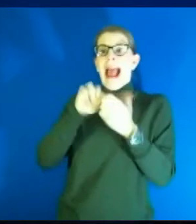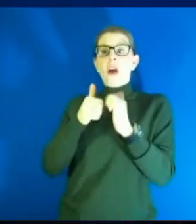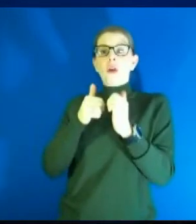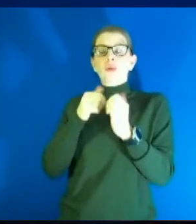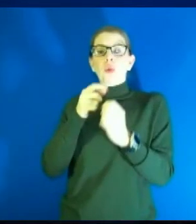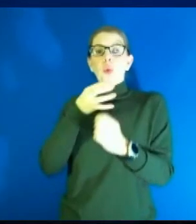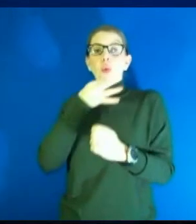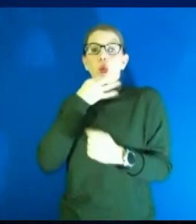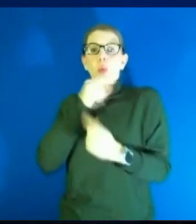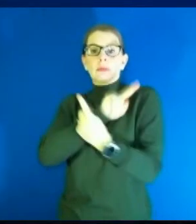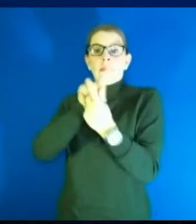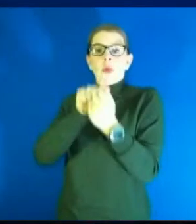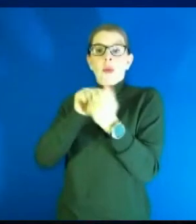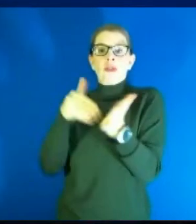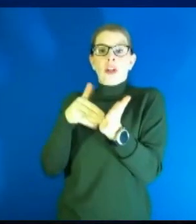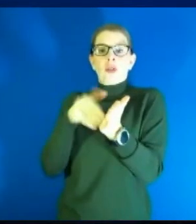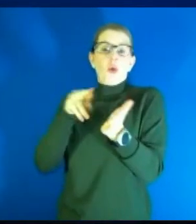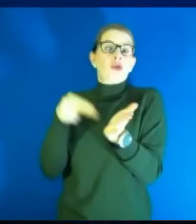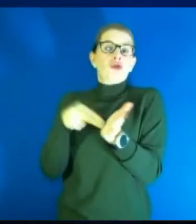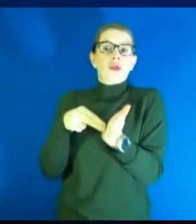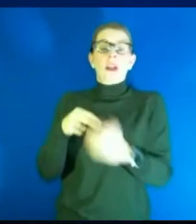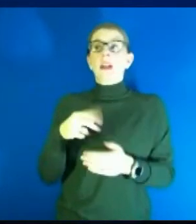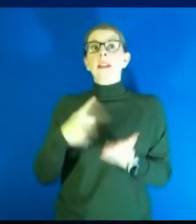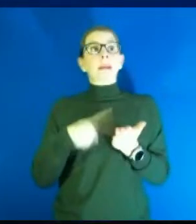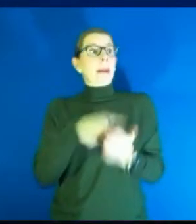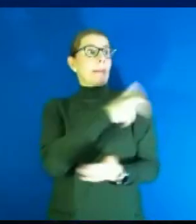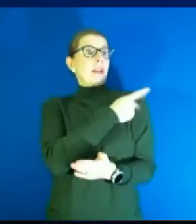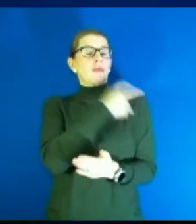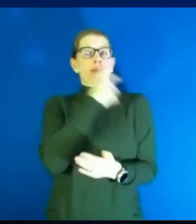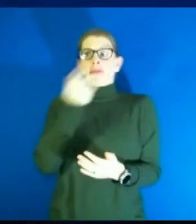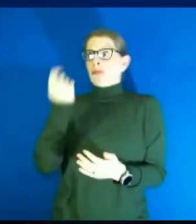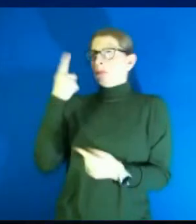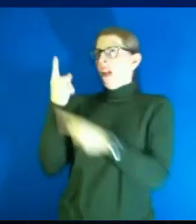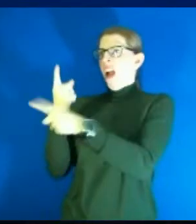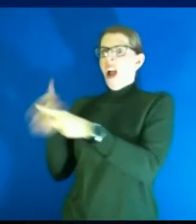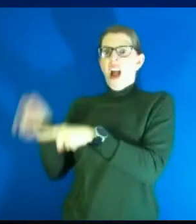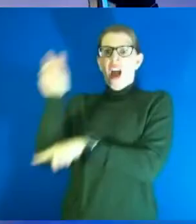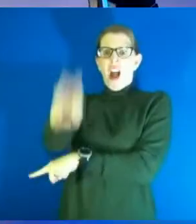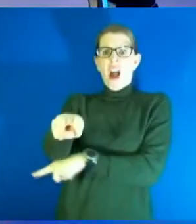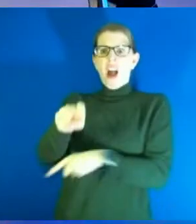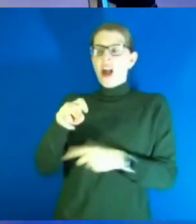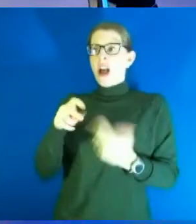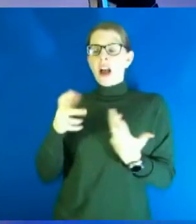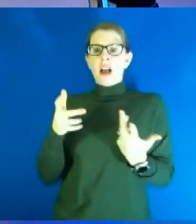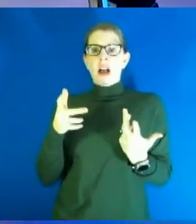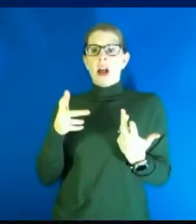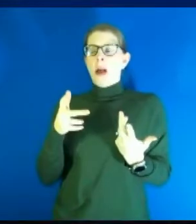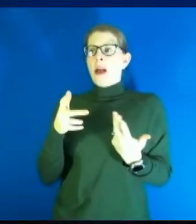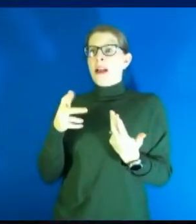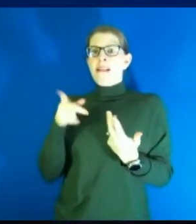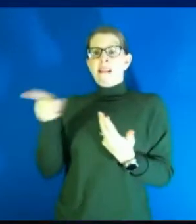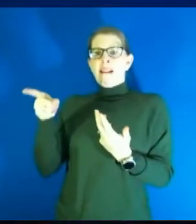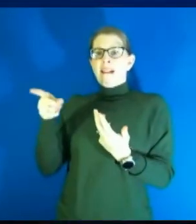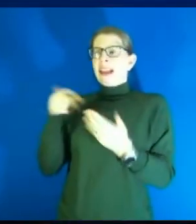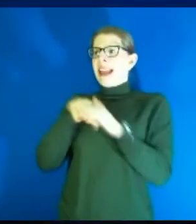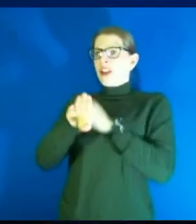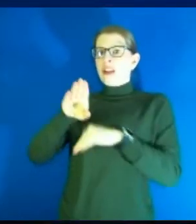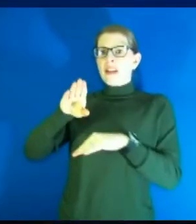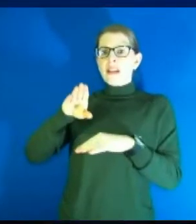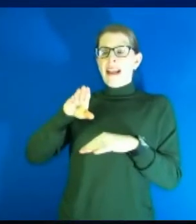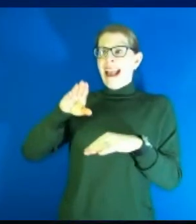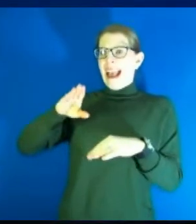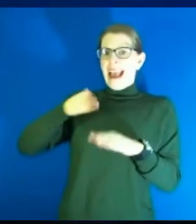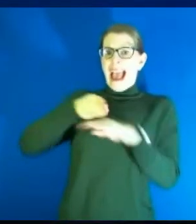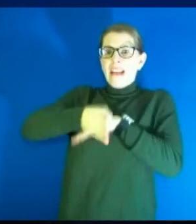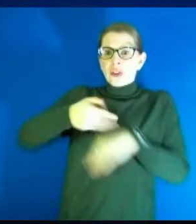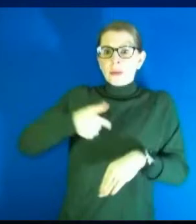that, sometimes patients don't understand why other people seem to be jumping the line. That was my next question. Yeah, and again, Tiffany's